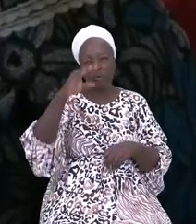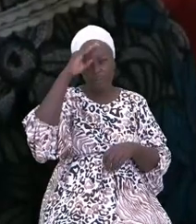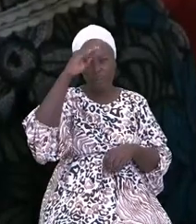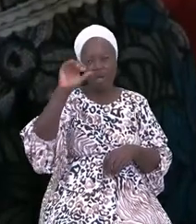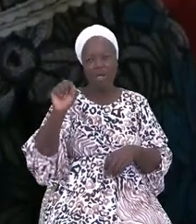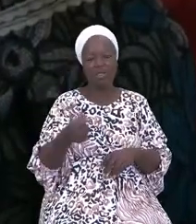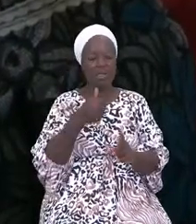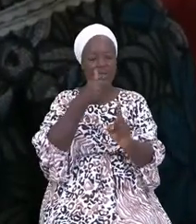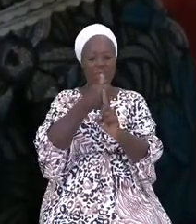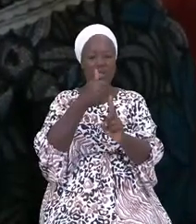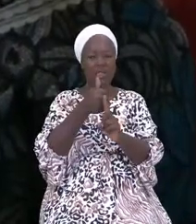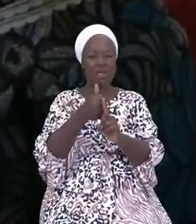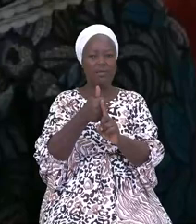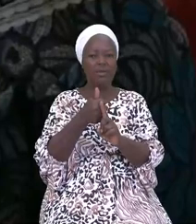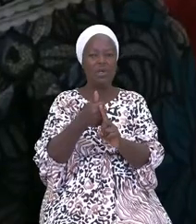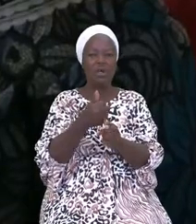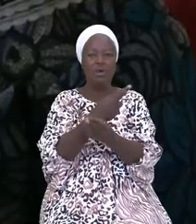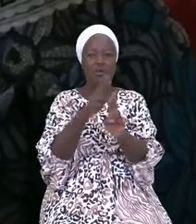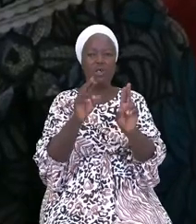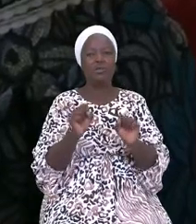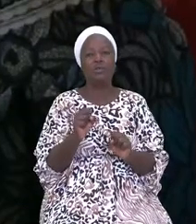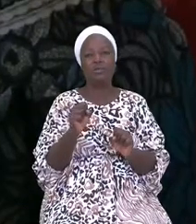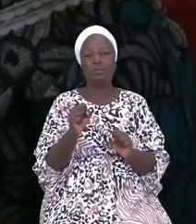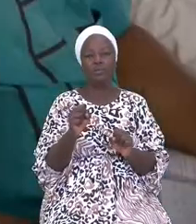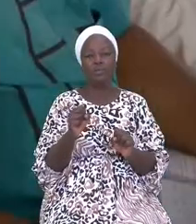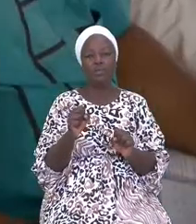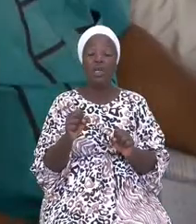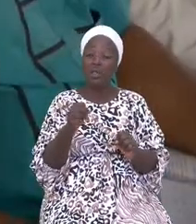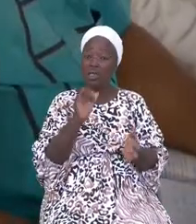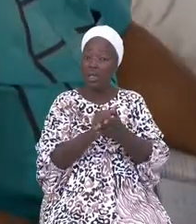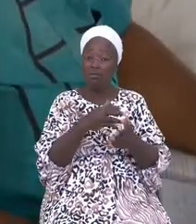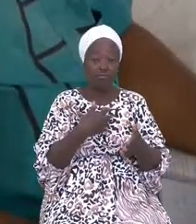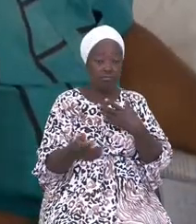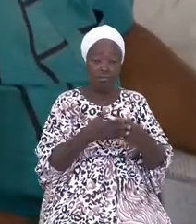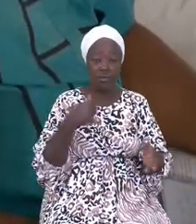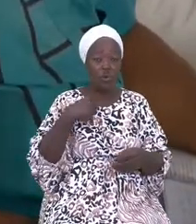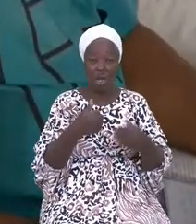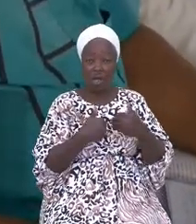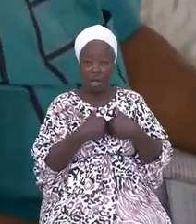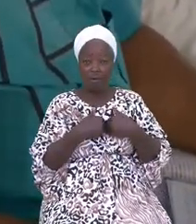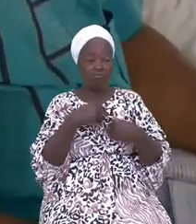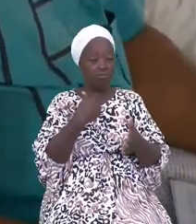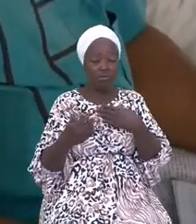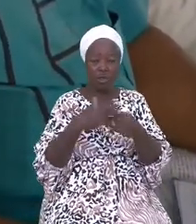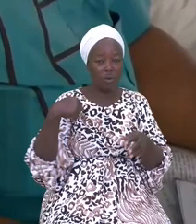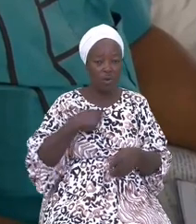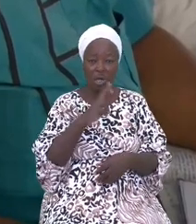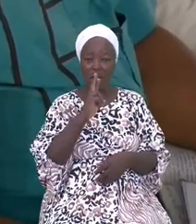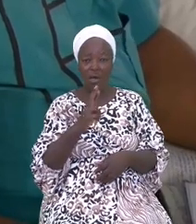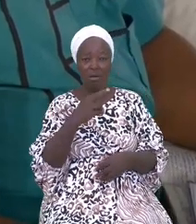self-redemption. That whoever we are, whatever we have, whatever we have done,